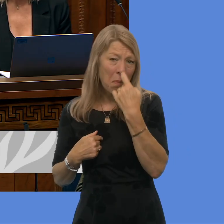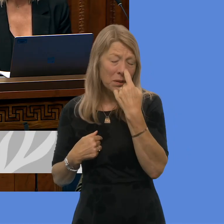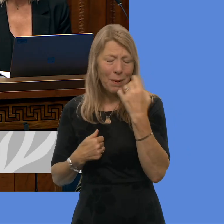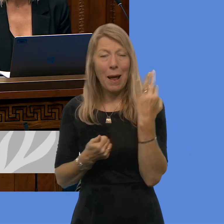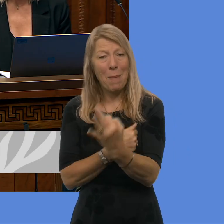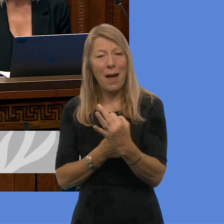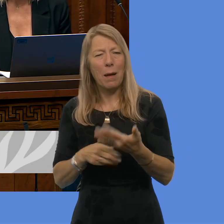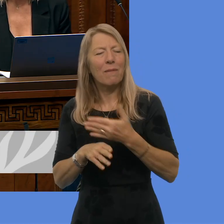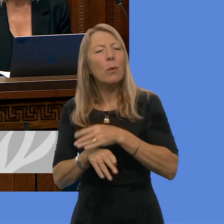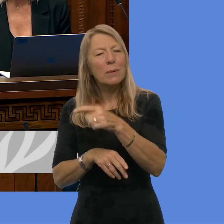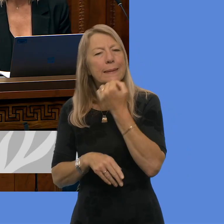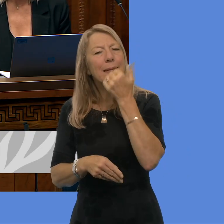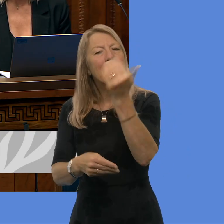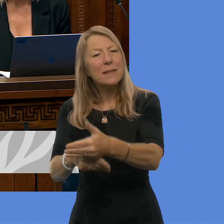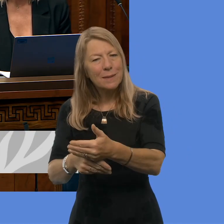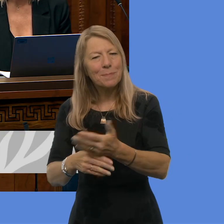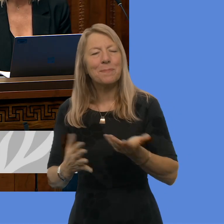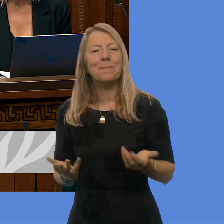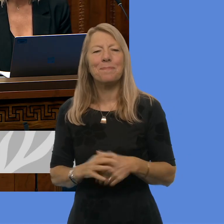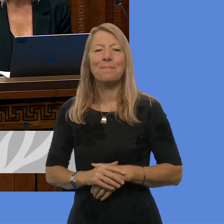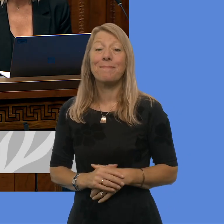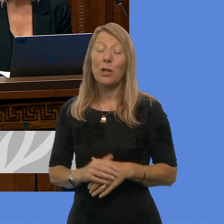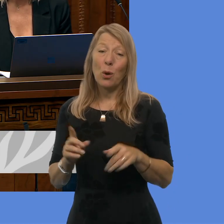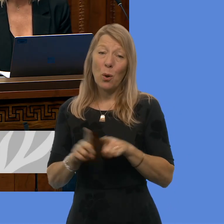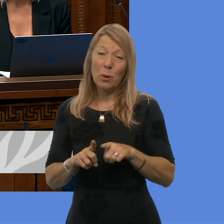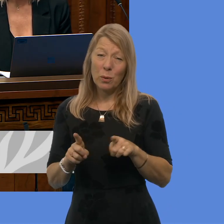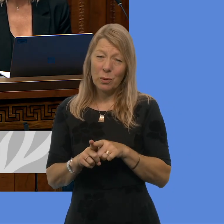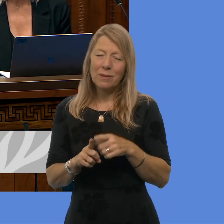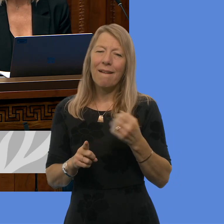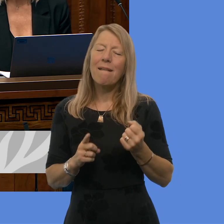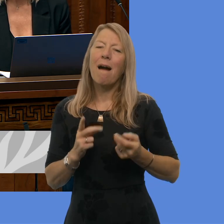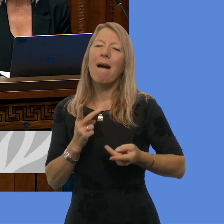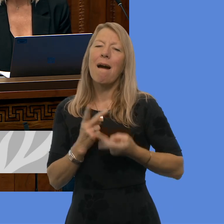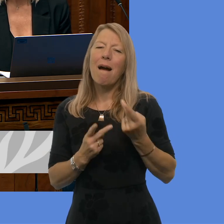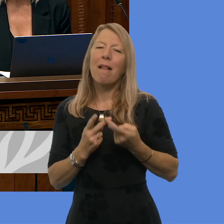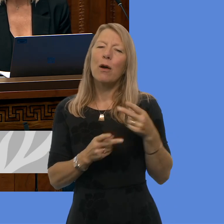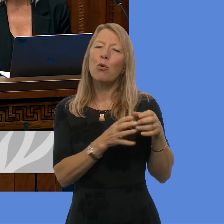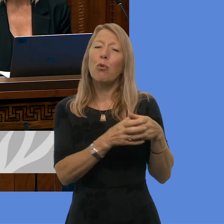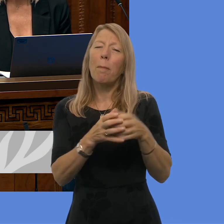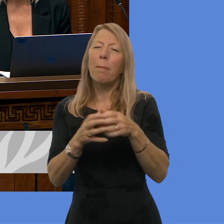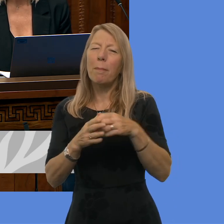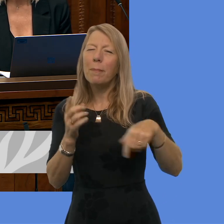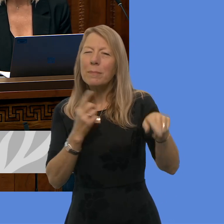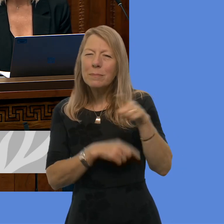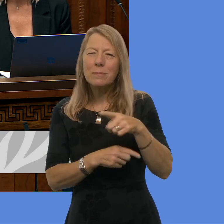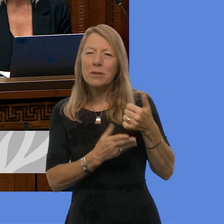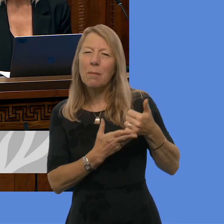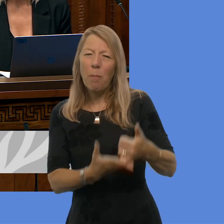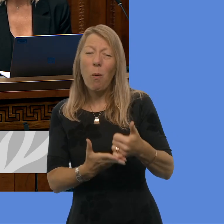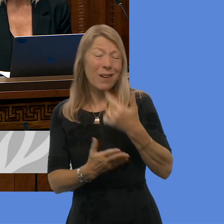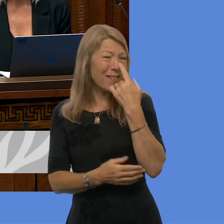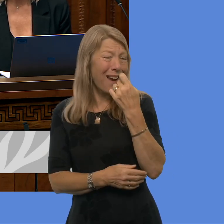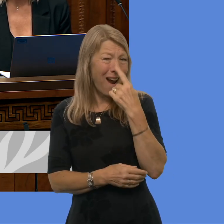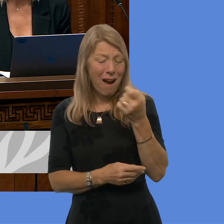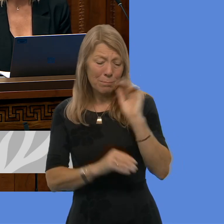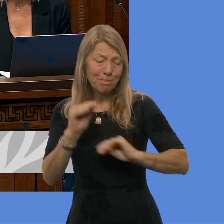that deadline, and also to say again that support is available through a number of victims and survivors representative groups for anyone who needs help with the application